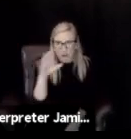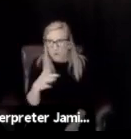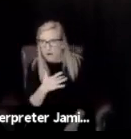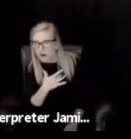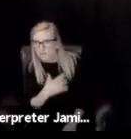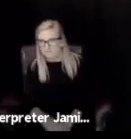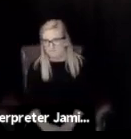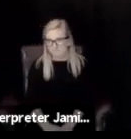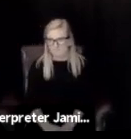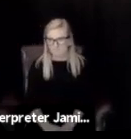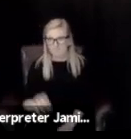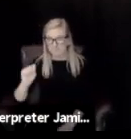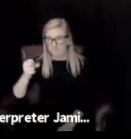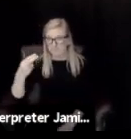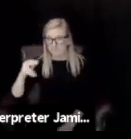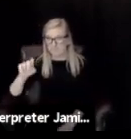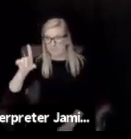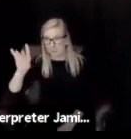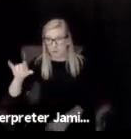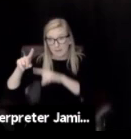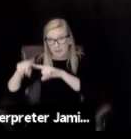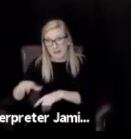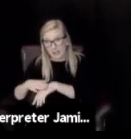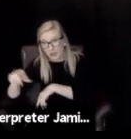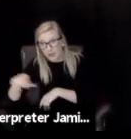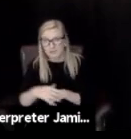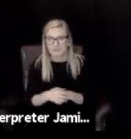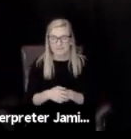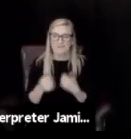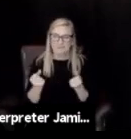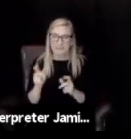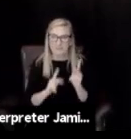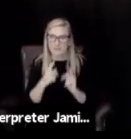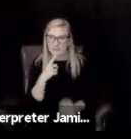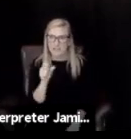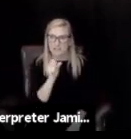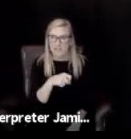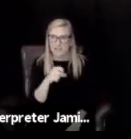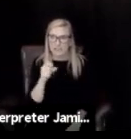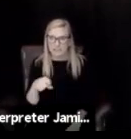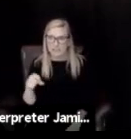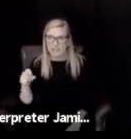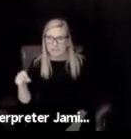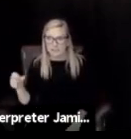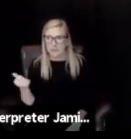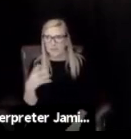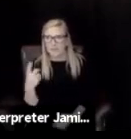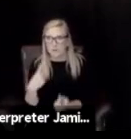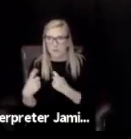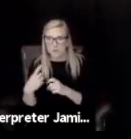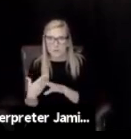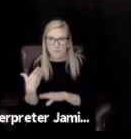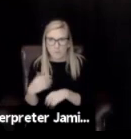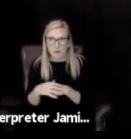Shelby, I'm depending on you. Many people are typing yeses right now. There were a few questions that came in earlier that I